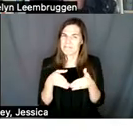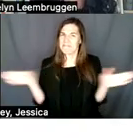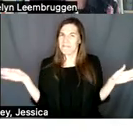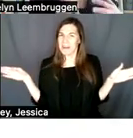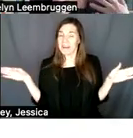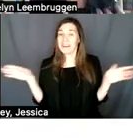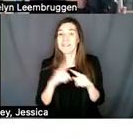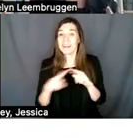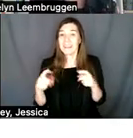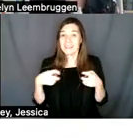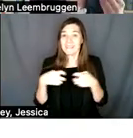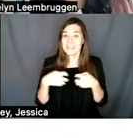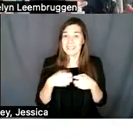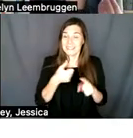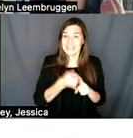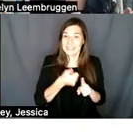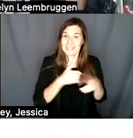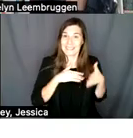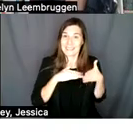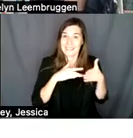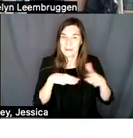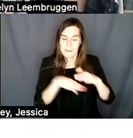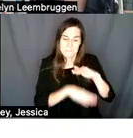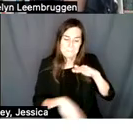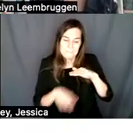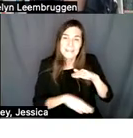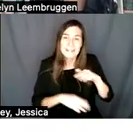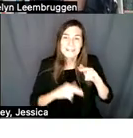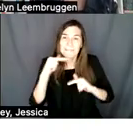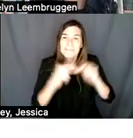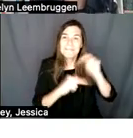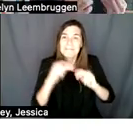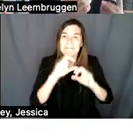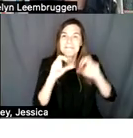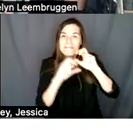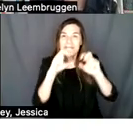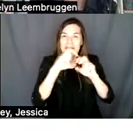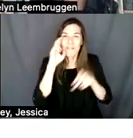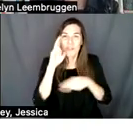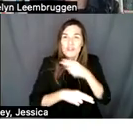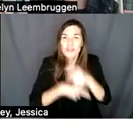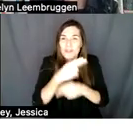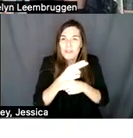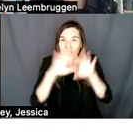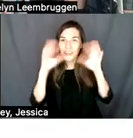that physics is the study of basic building blocks of our universe. So, it's a way to study things.